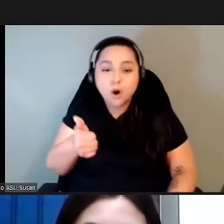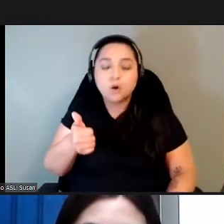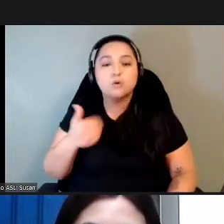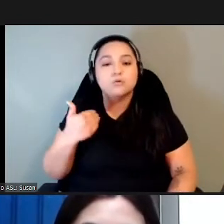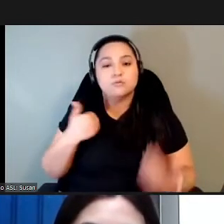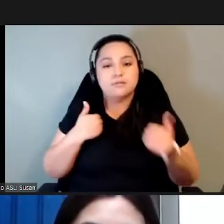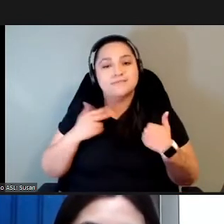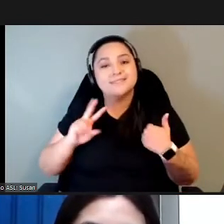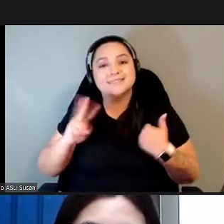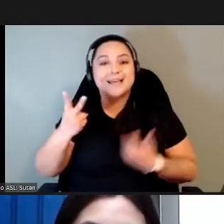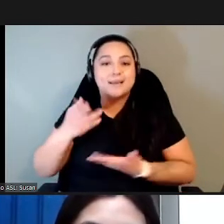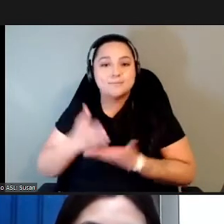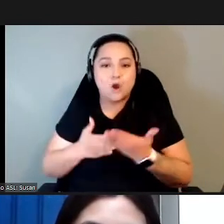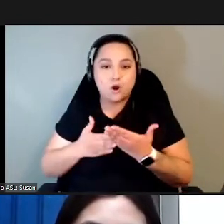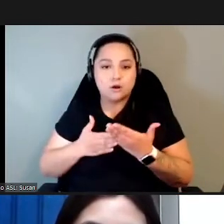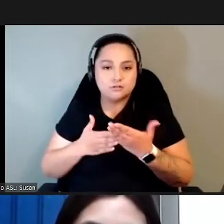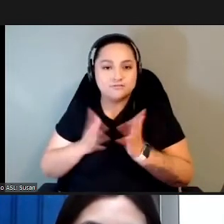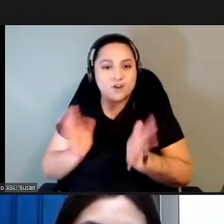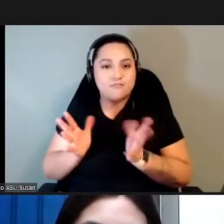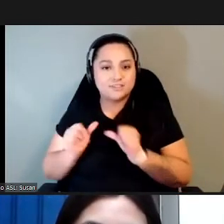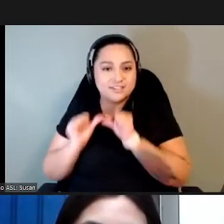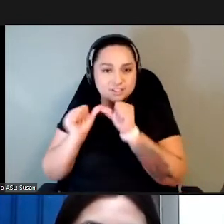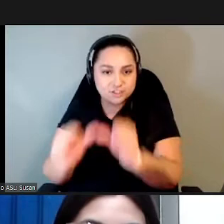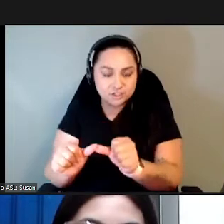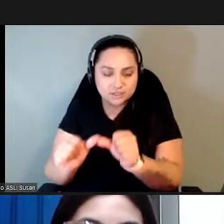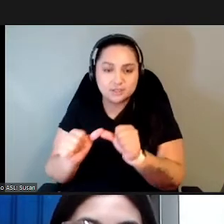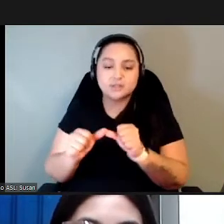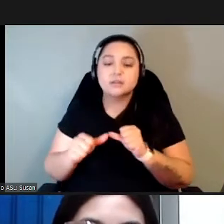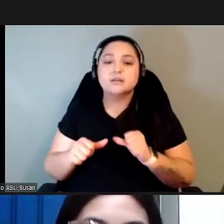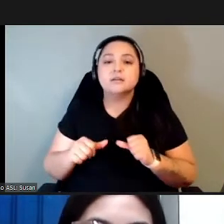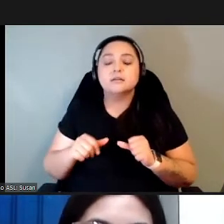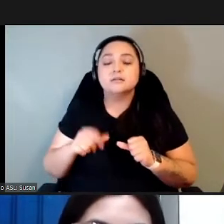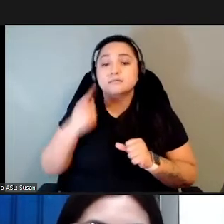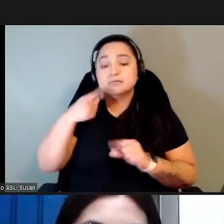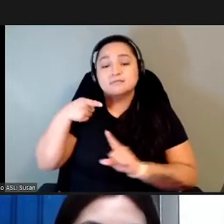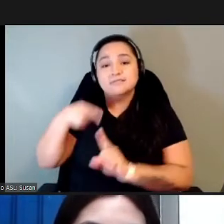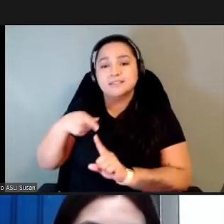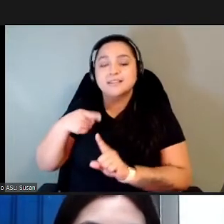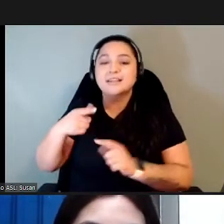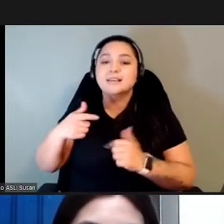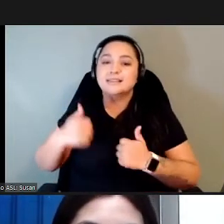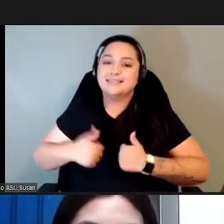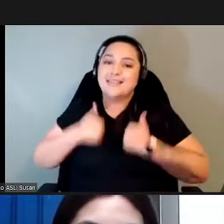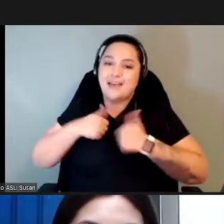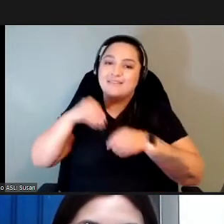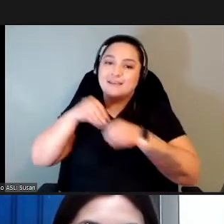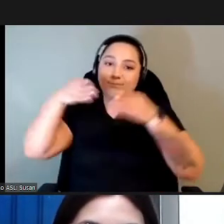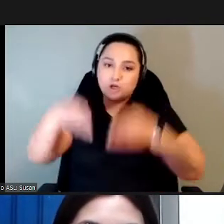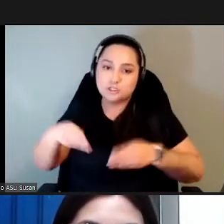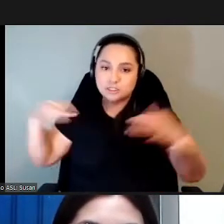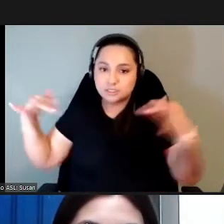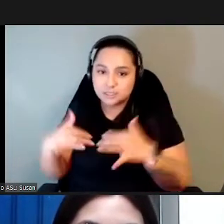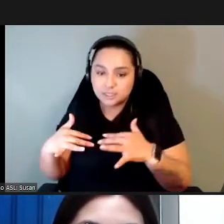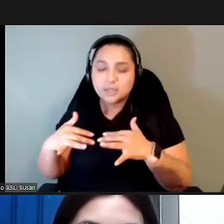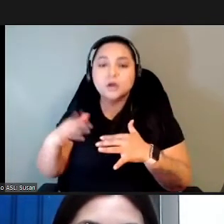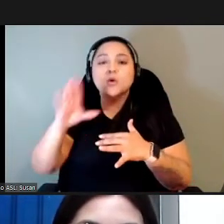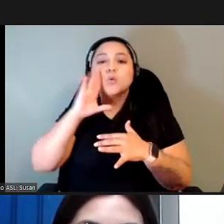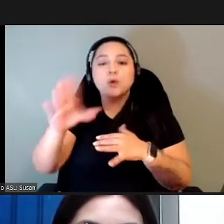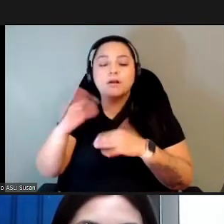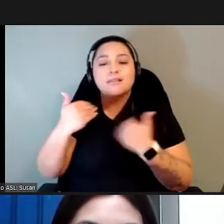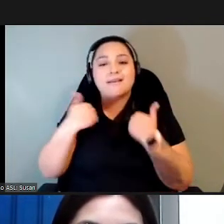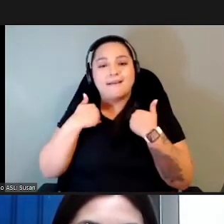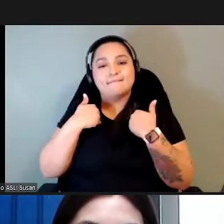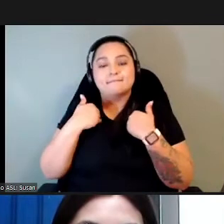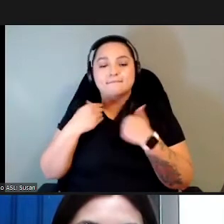having a live streaming of an in-person gathering hosted by Double Edge Theater with guests from the Ocoteo Cultural Center, the Latinx